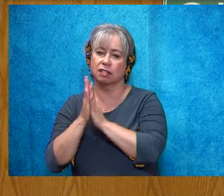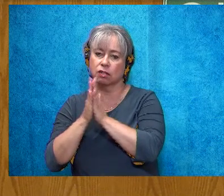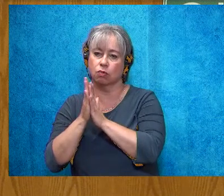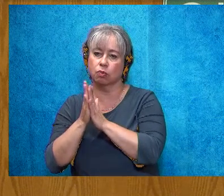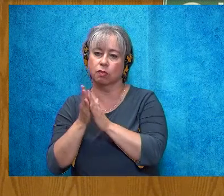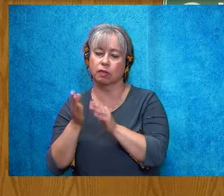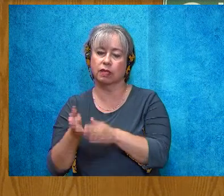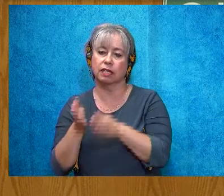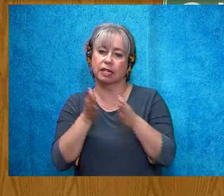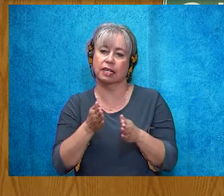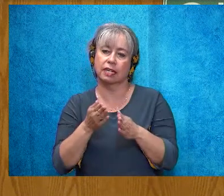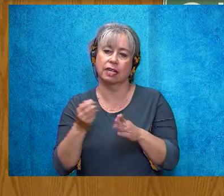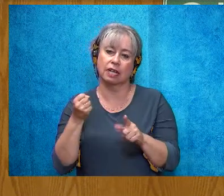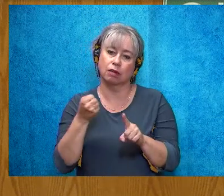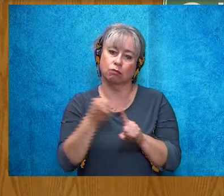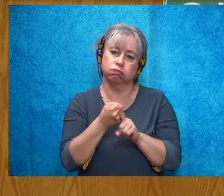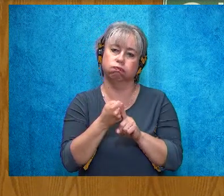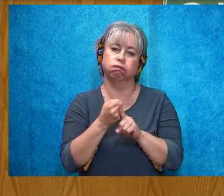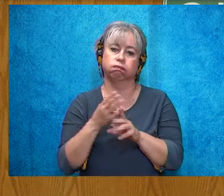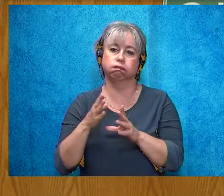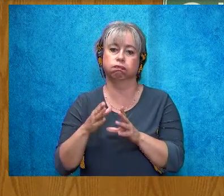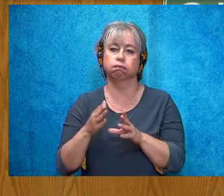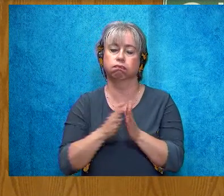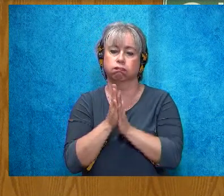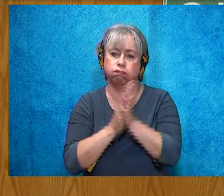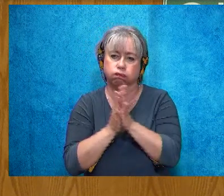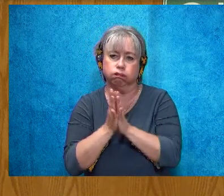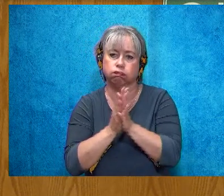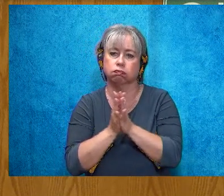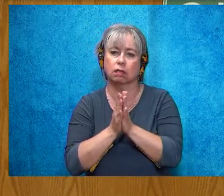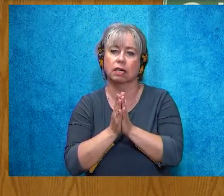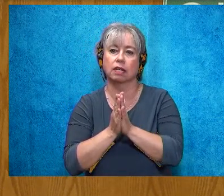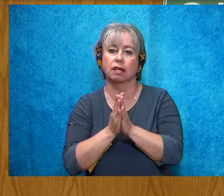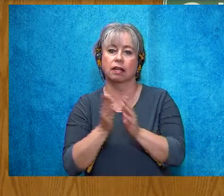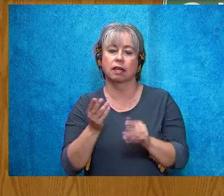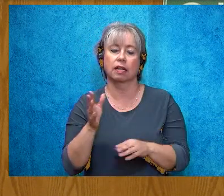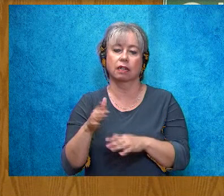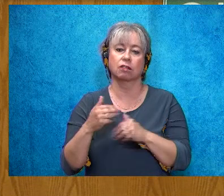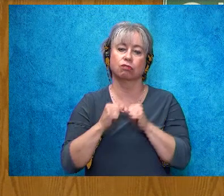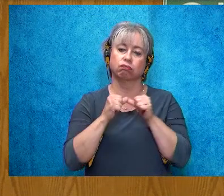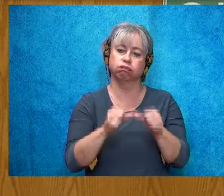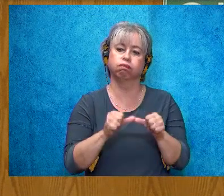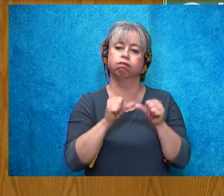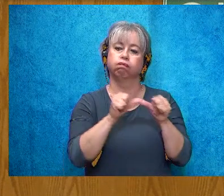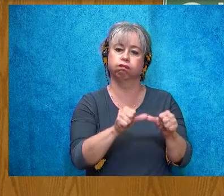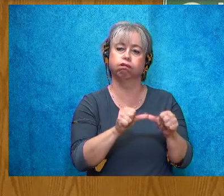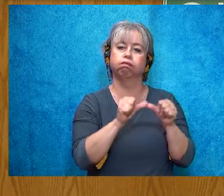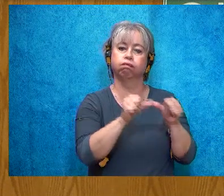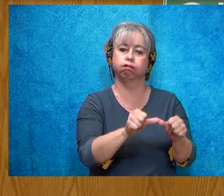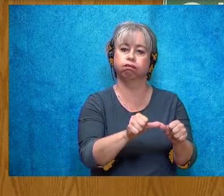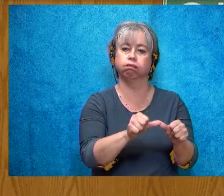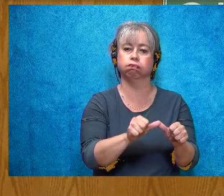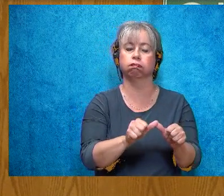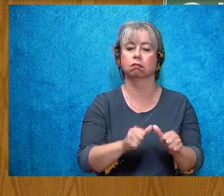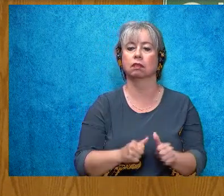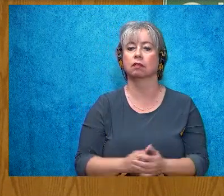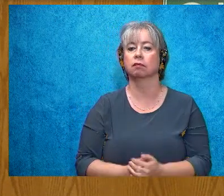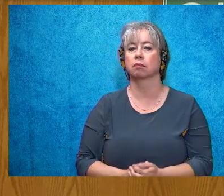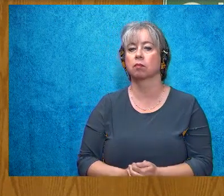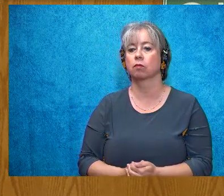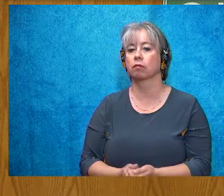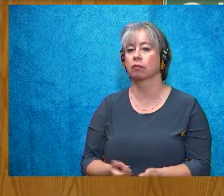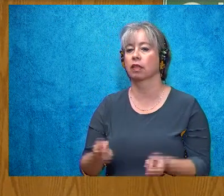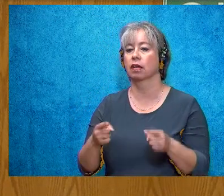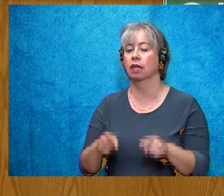ball transfers energy to the next one, a little bit amount of friction, and so on and so on. And you have to keep in mind that as the